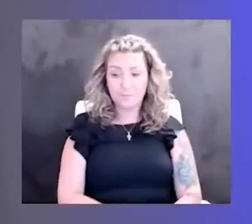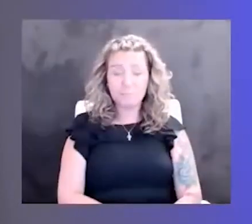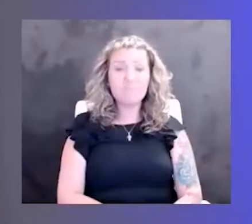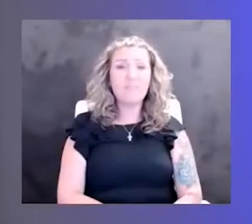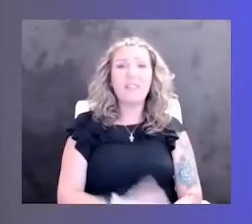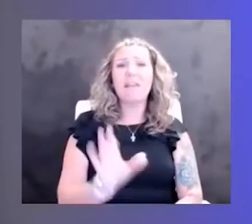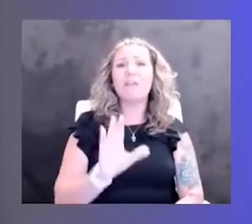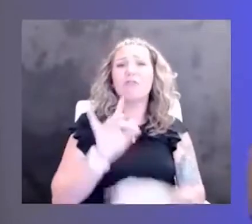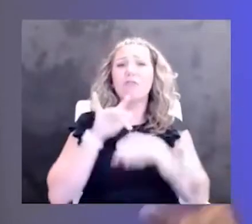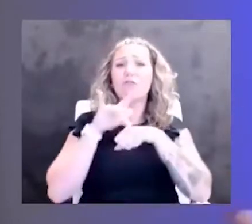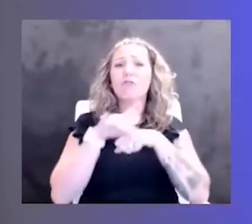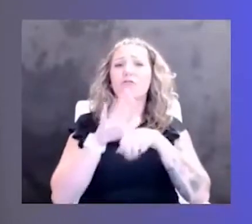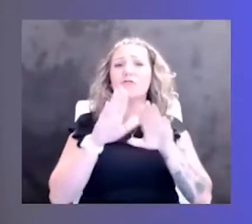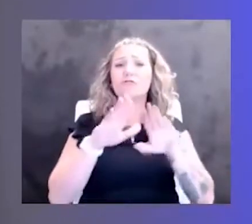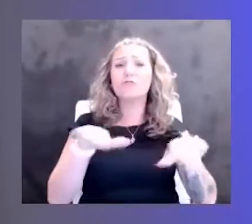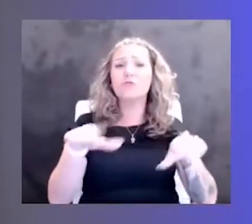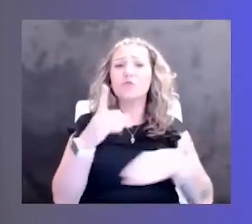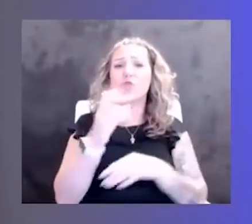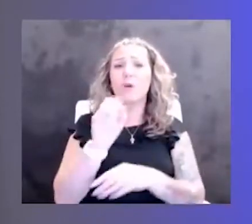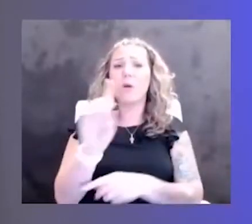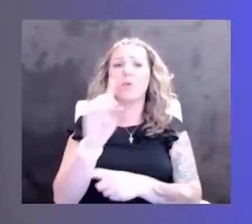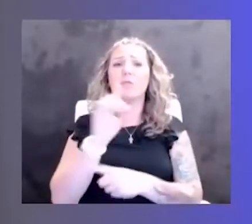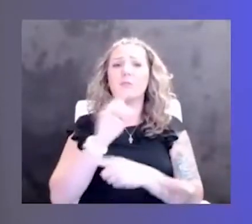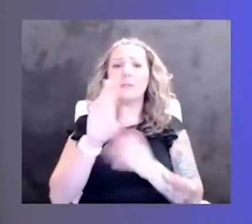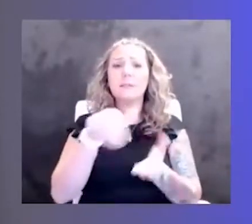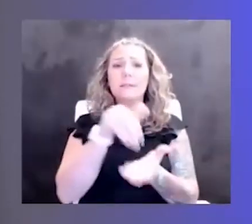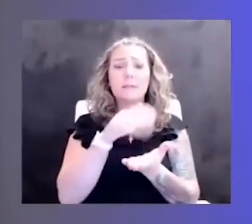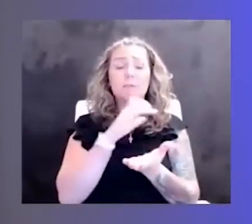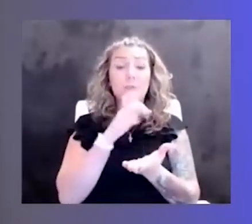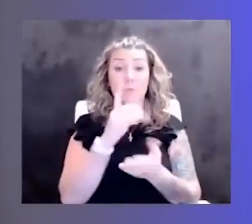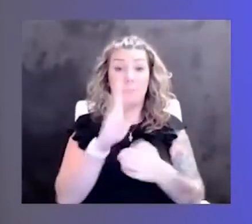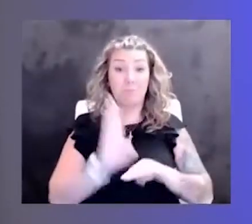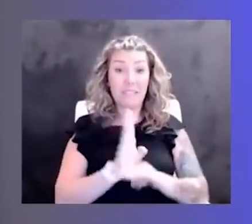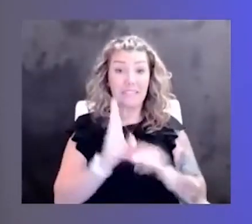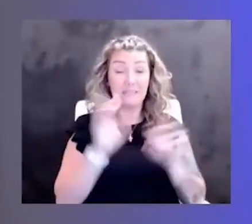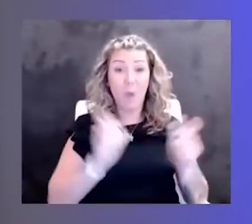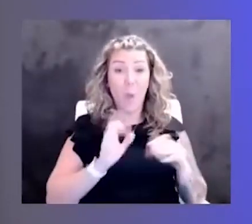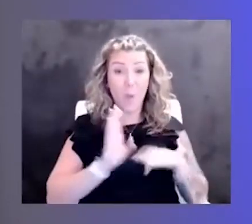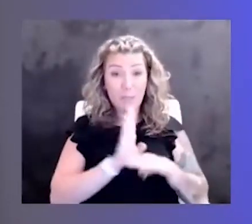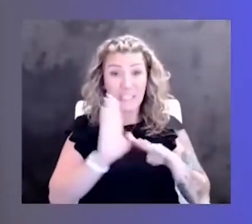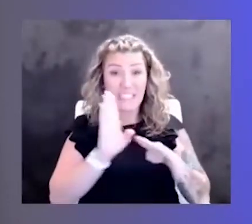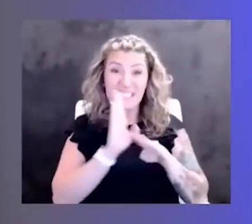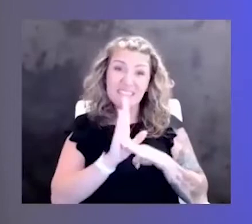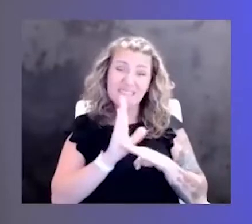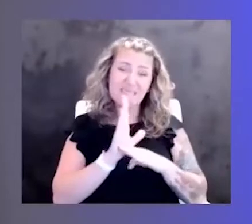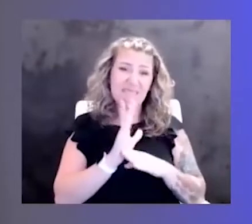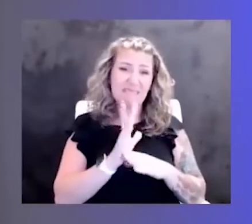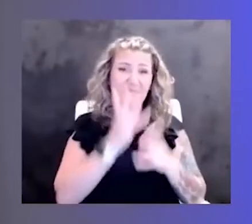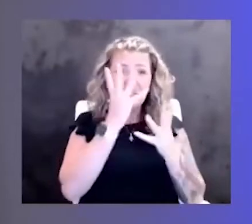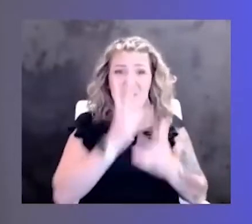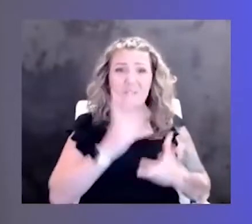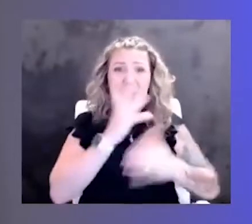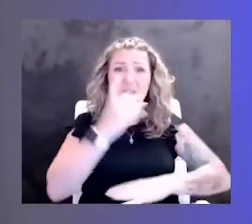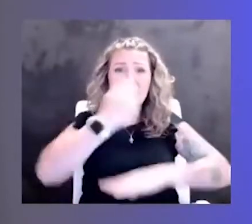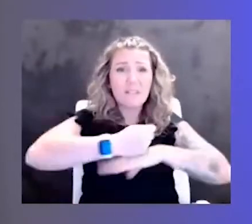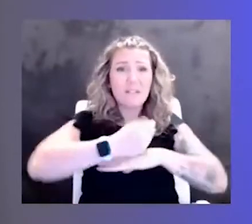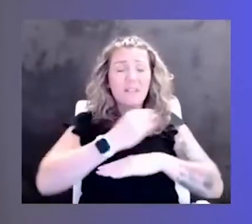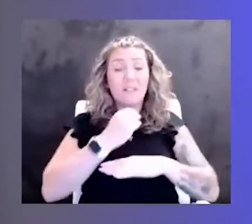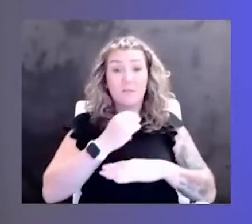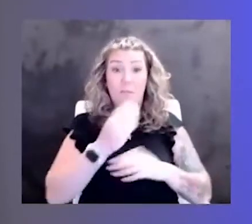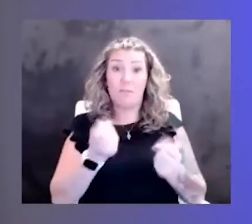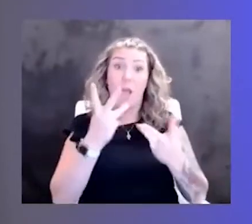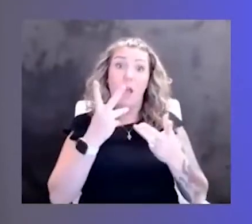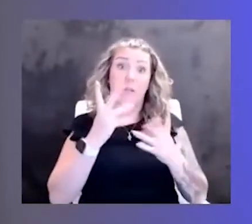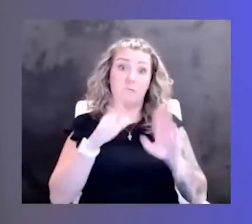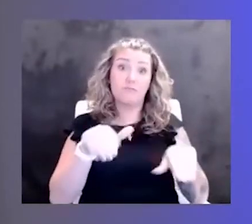centers, some of the businesses, small businesses that we've lost, unfortunately, have been childcare related.